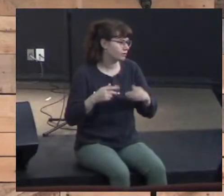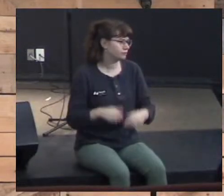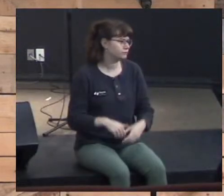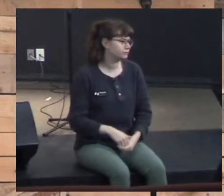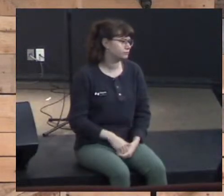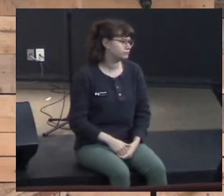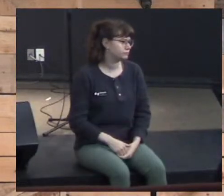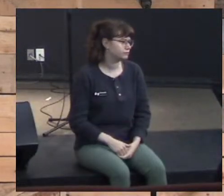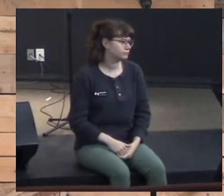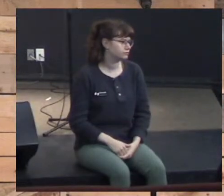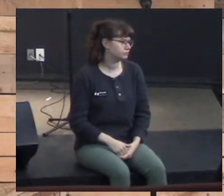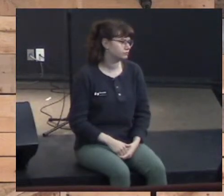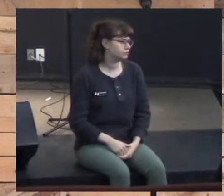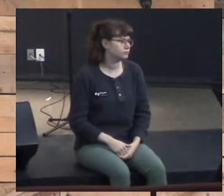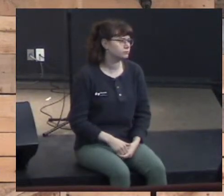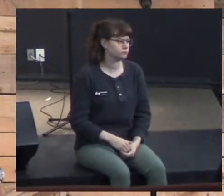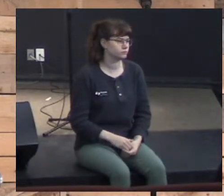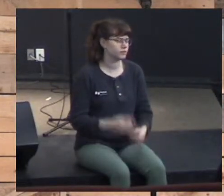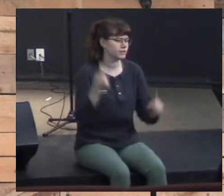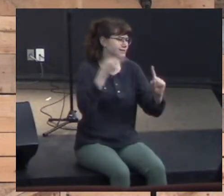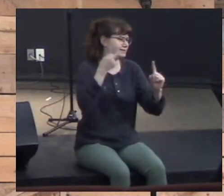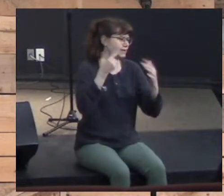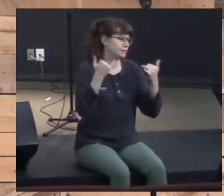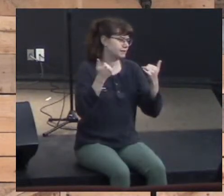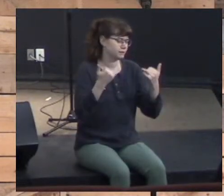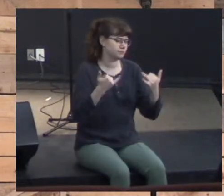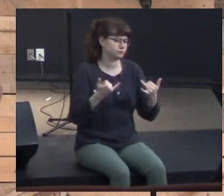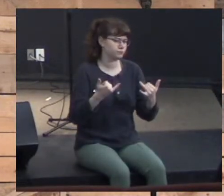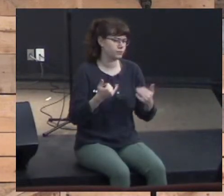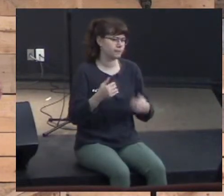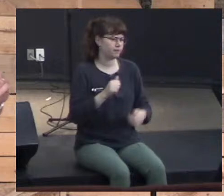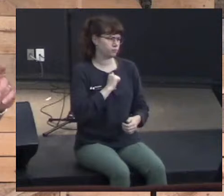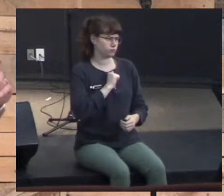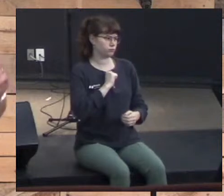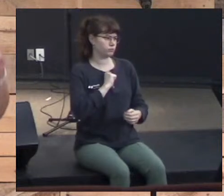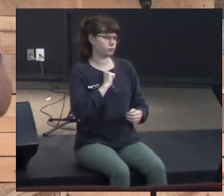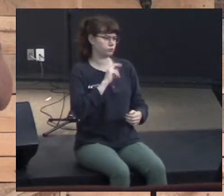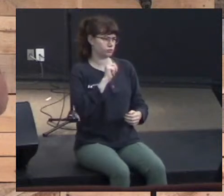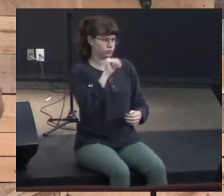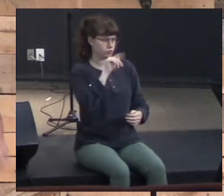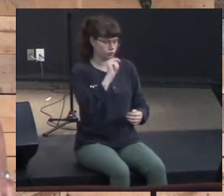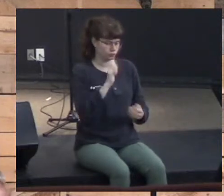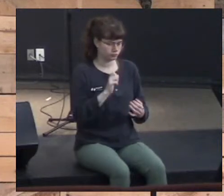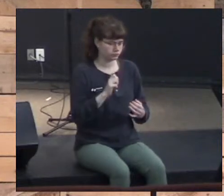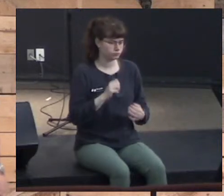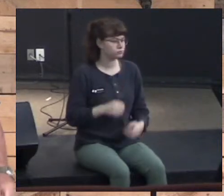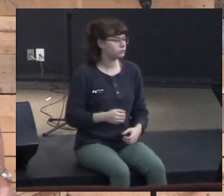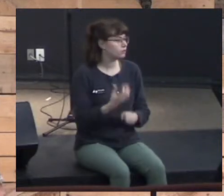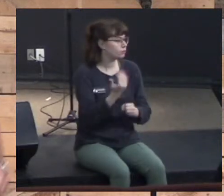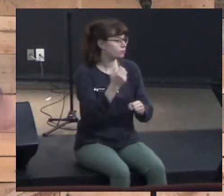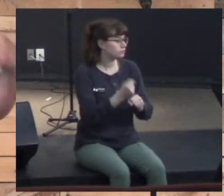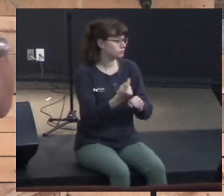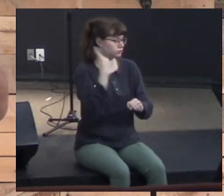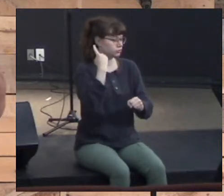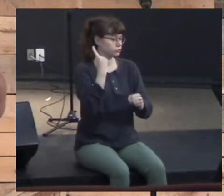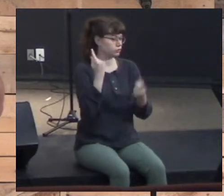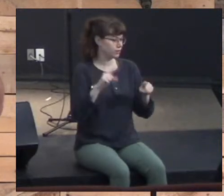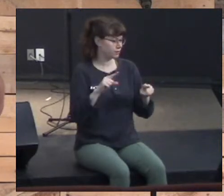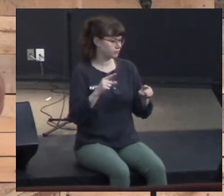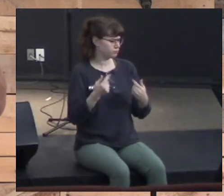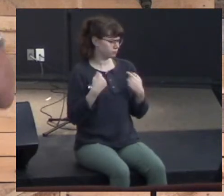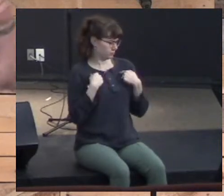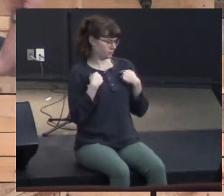Since he's a hot topic right now, right? But on a personal note, yes. Something did happen 14 years ago that was great in my life.